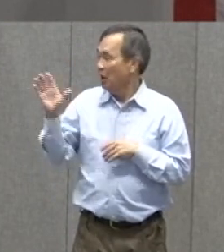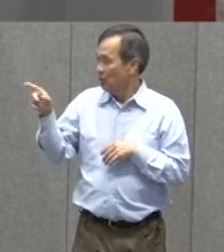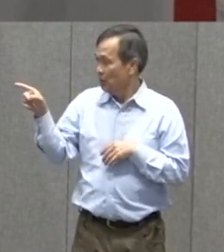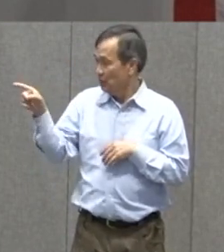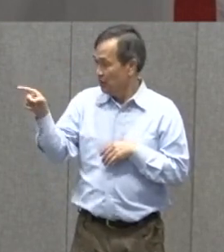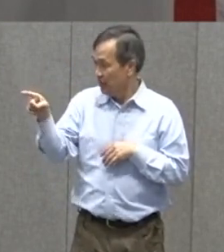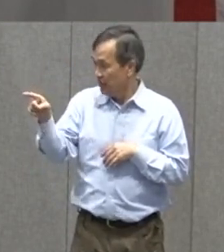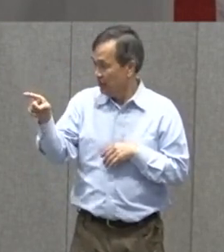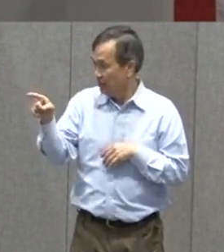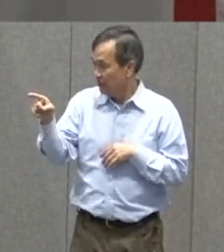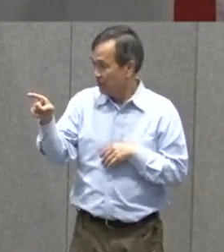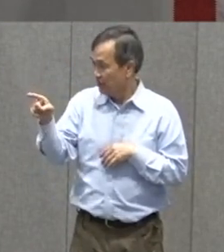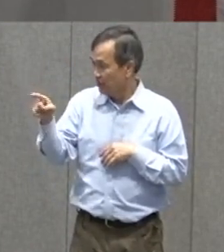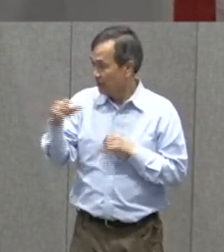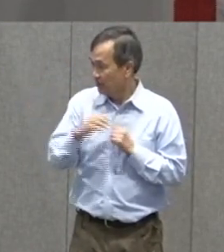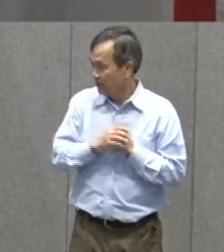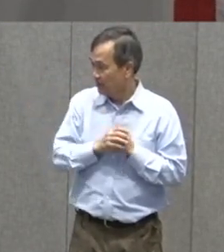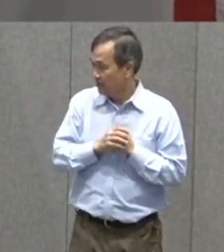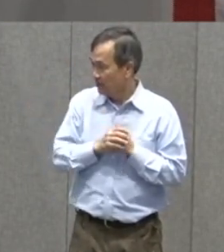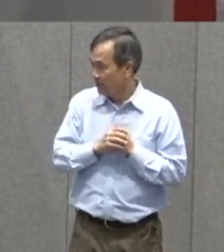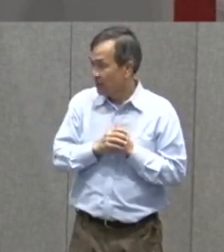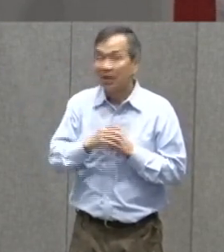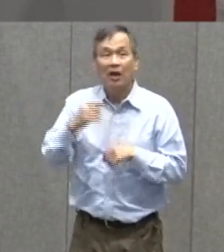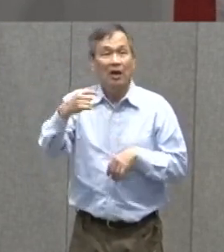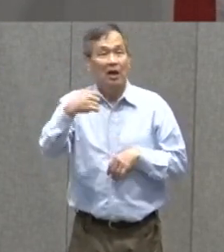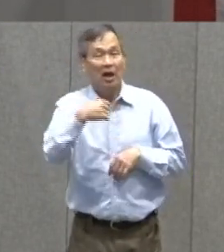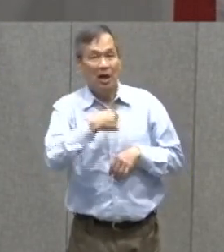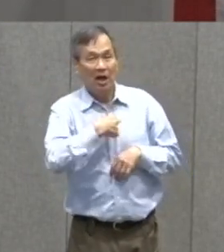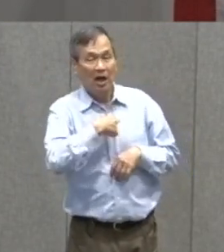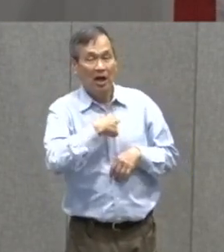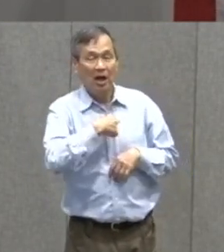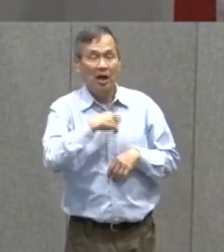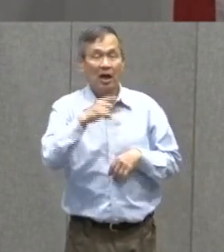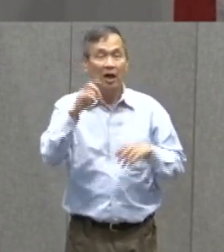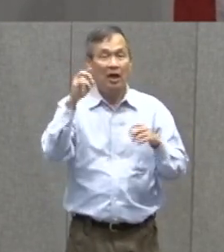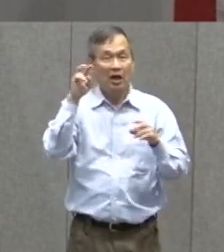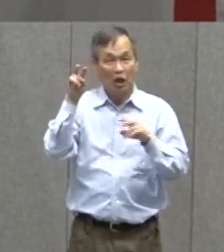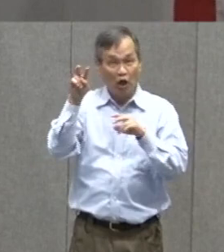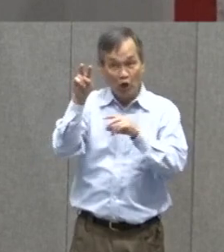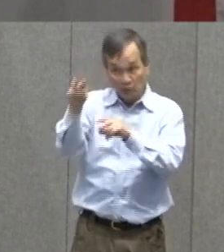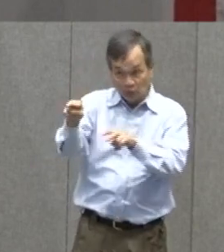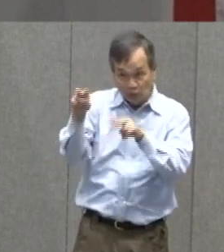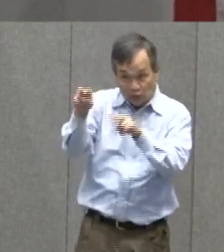down here, I observe,